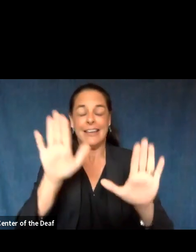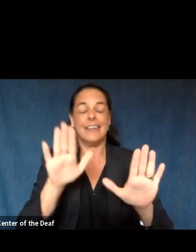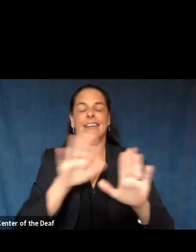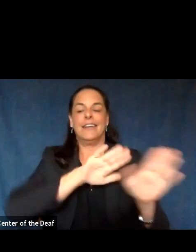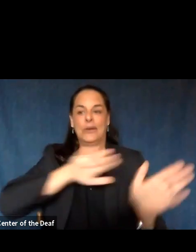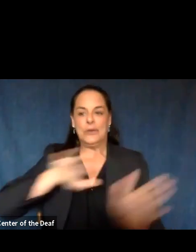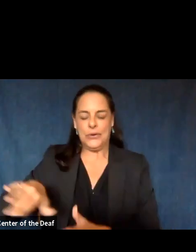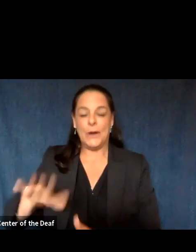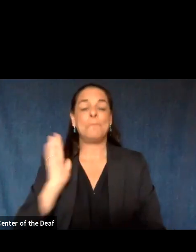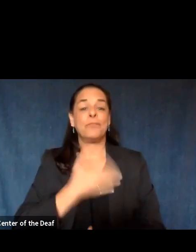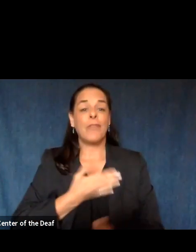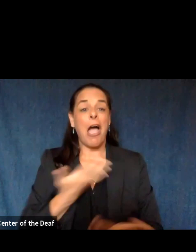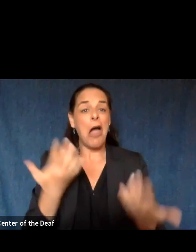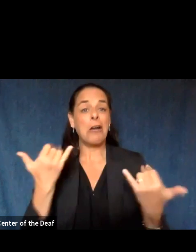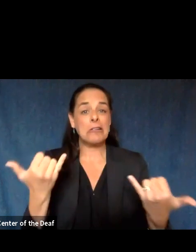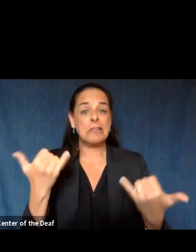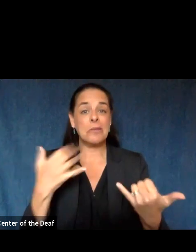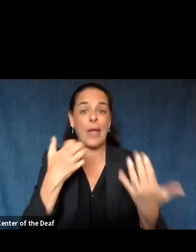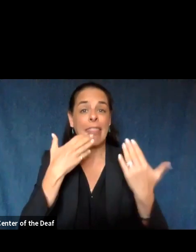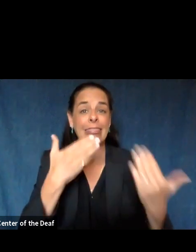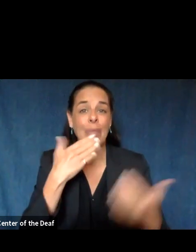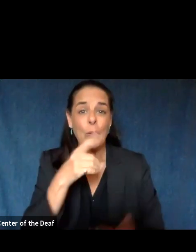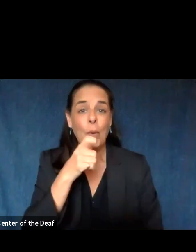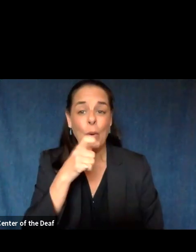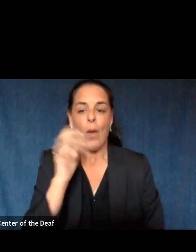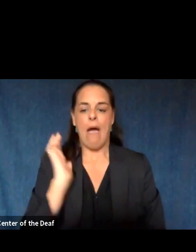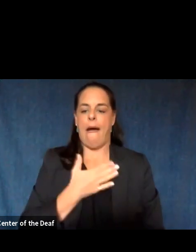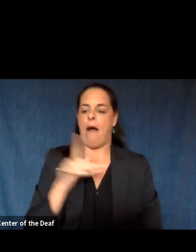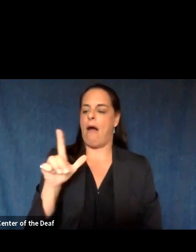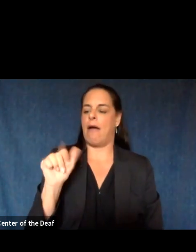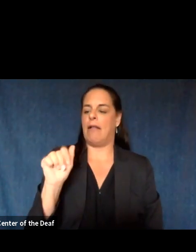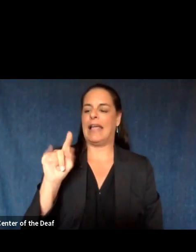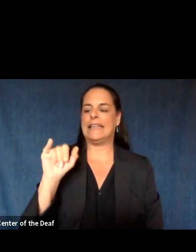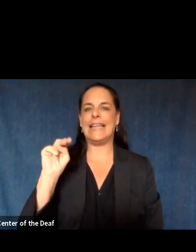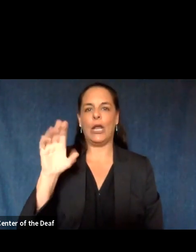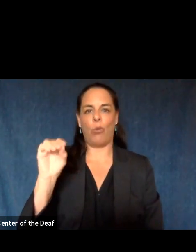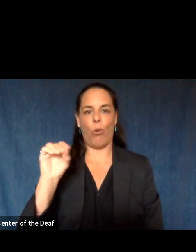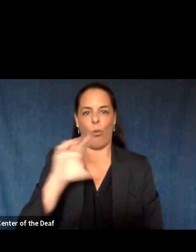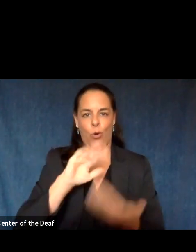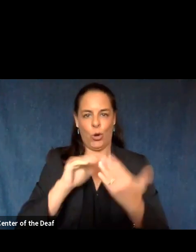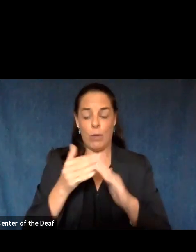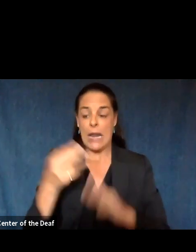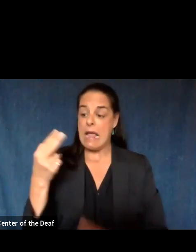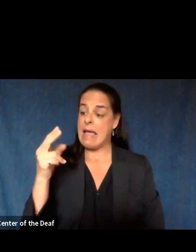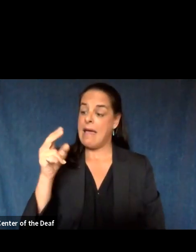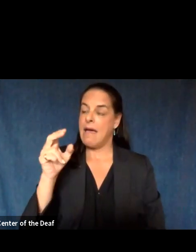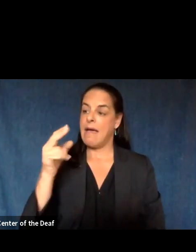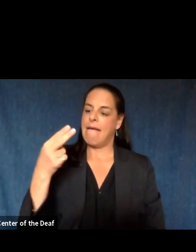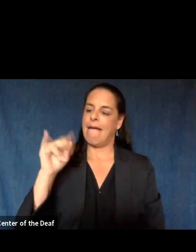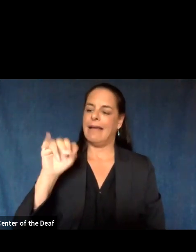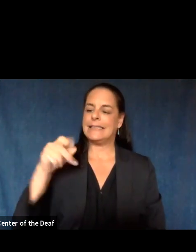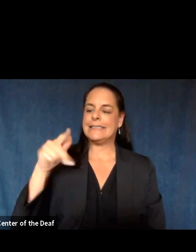today is dedicated to our Latino community. Hispanic Heritage Month kicked off this week, and we